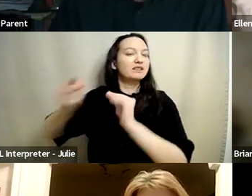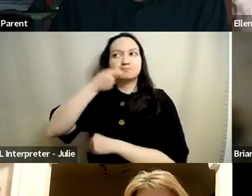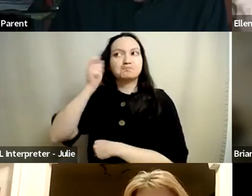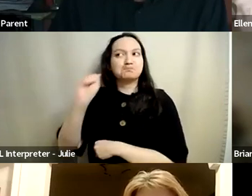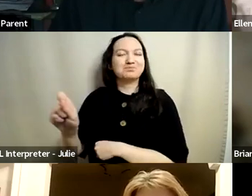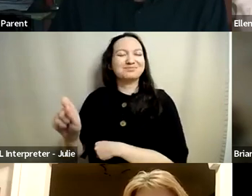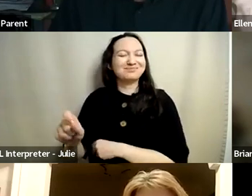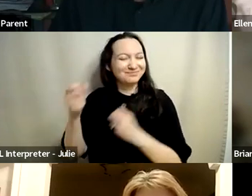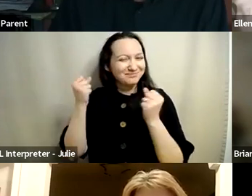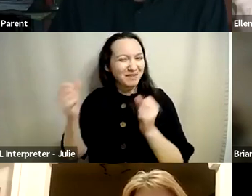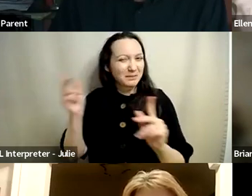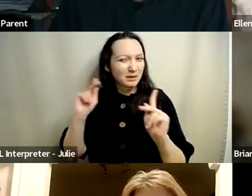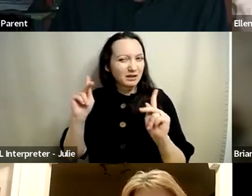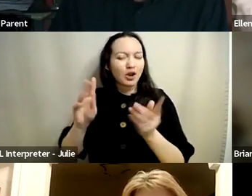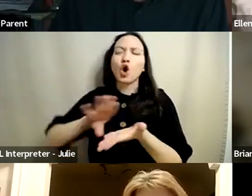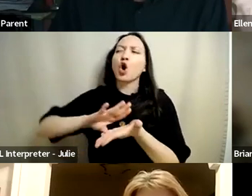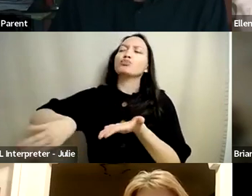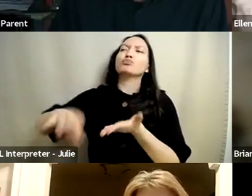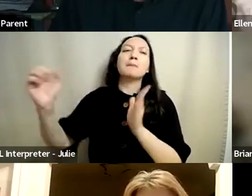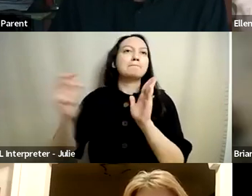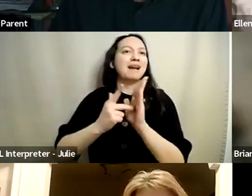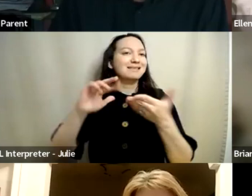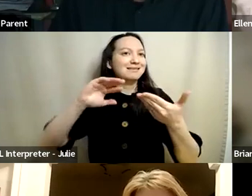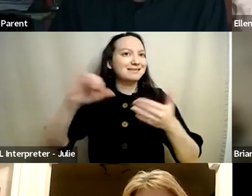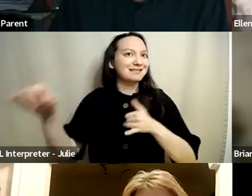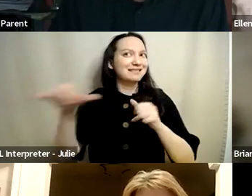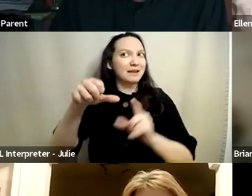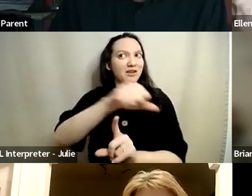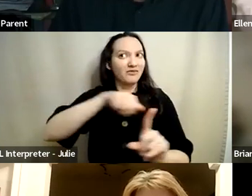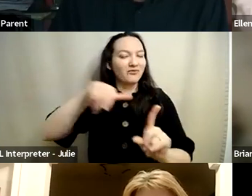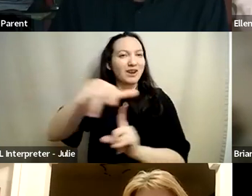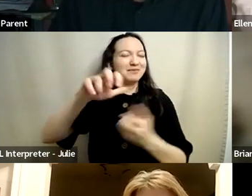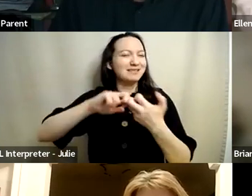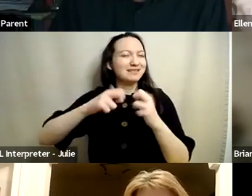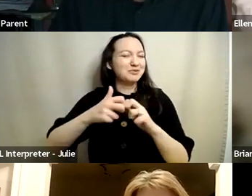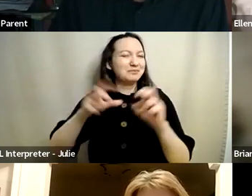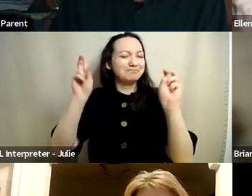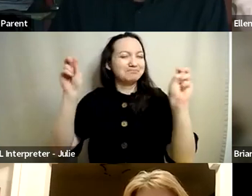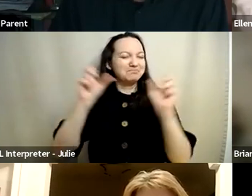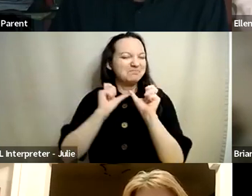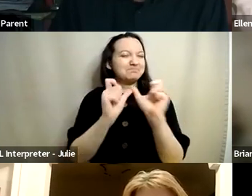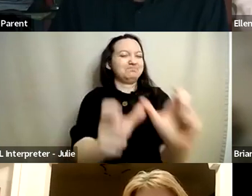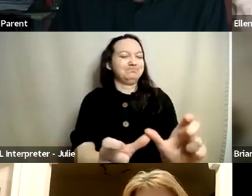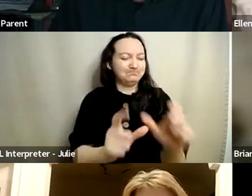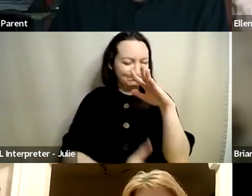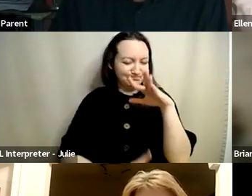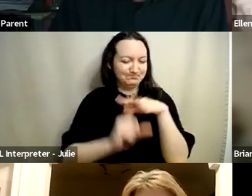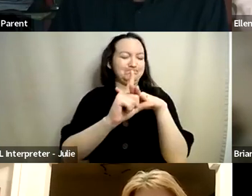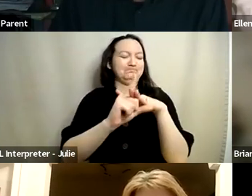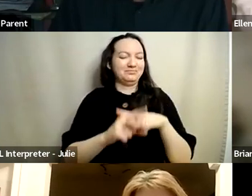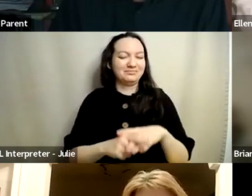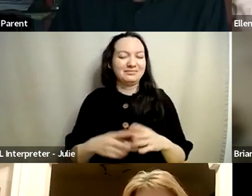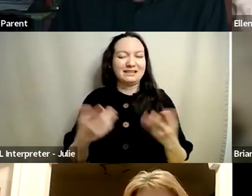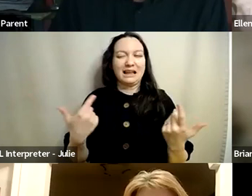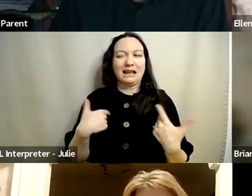people, you know, get discharged right back to the same environment and the same issues continue. So I'm sort